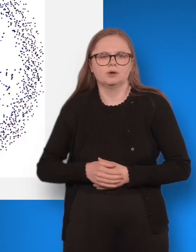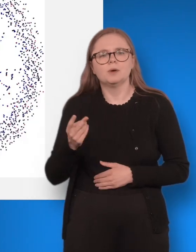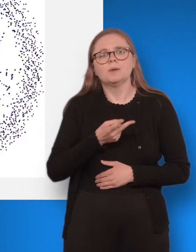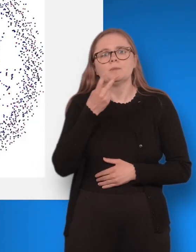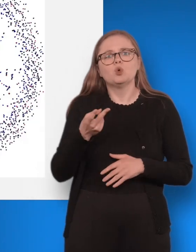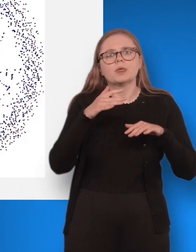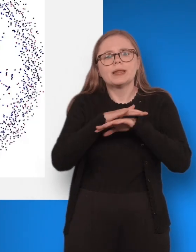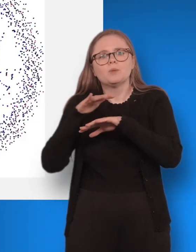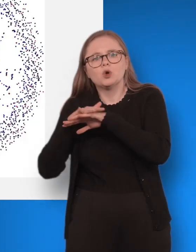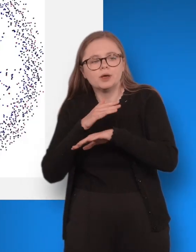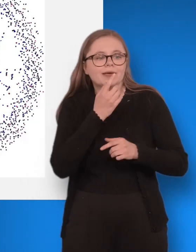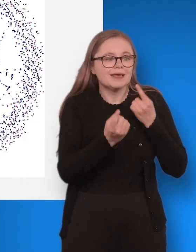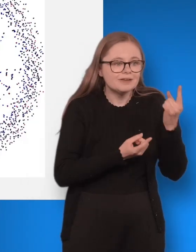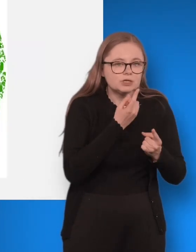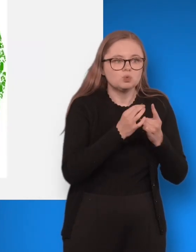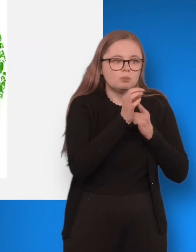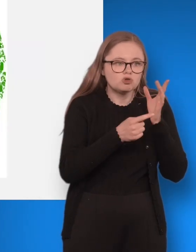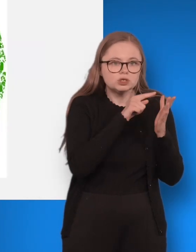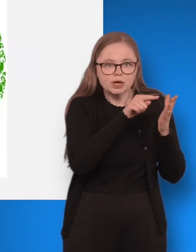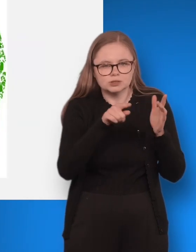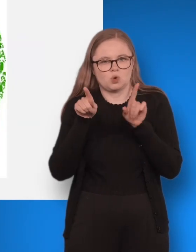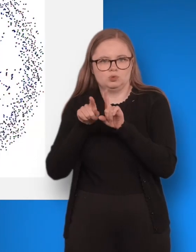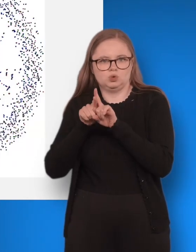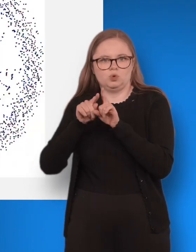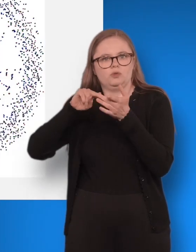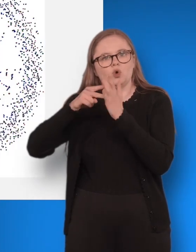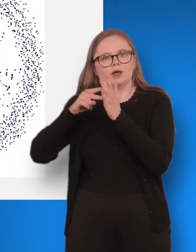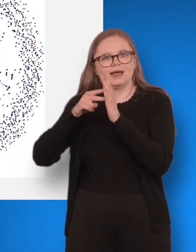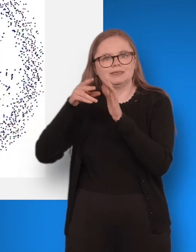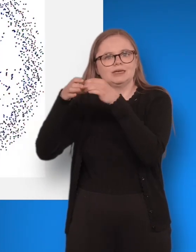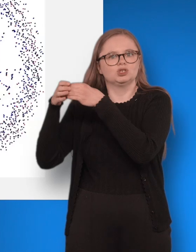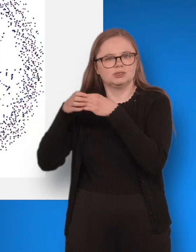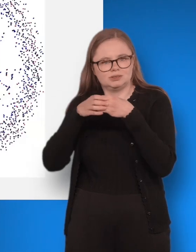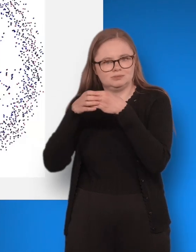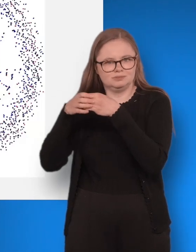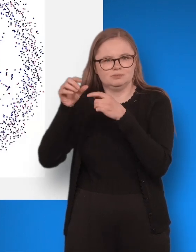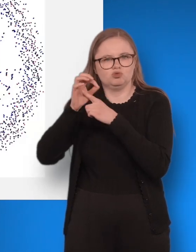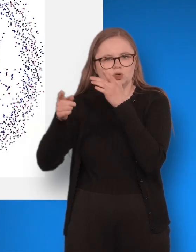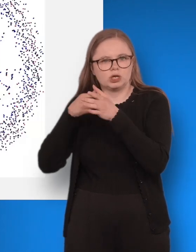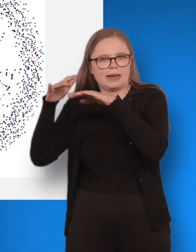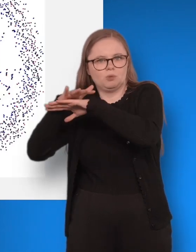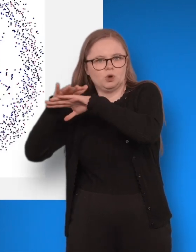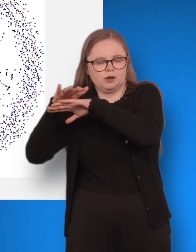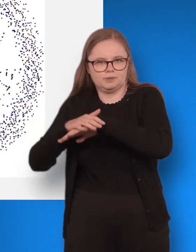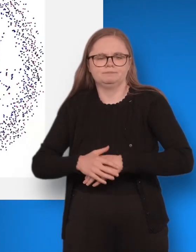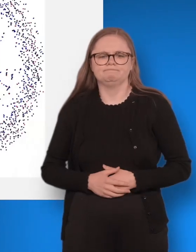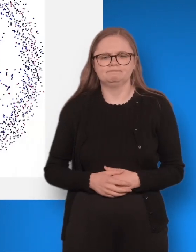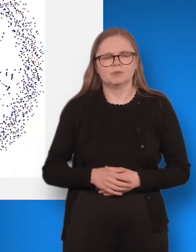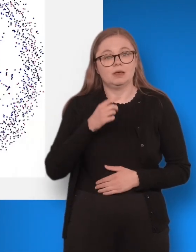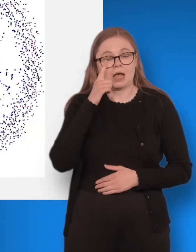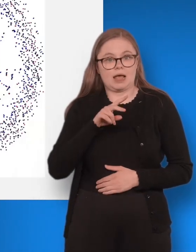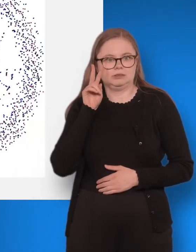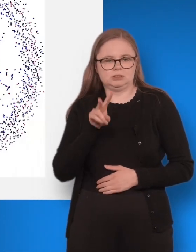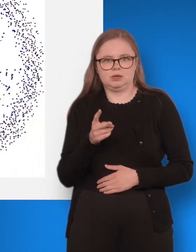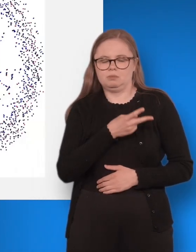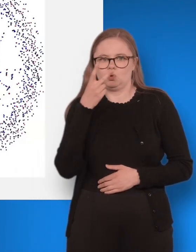so the individual project network and the organization project network, we can